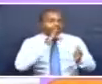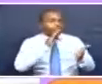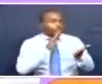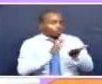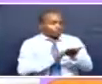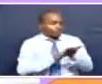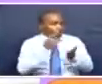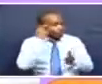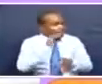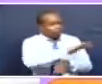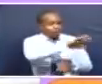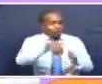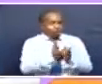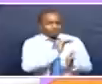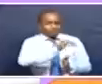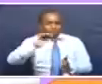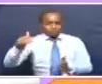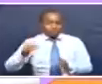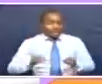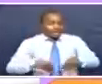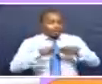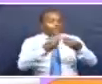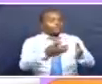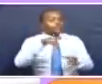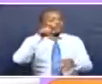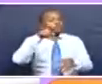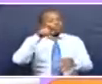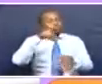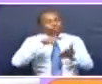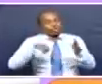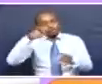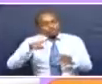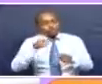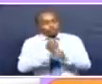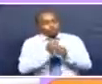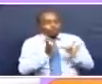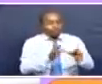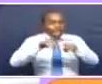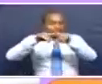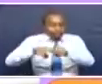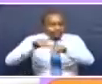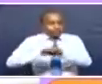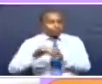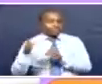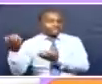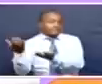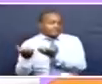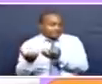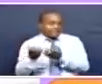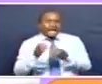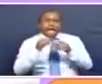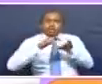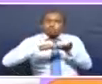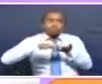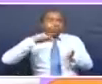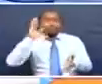every county, they were given what should constitute the workforce depending on the needs. And most of the governors did not implement it. And Tharaka Nithi County is one of